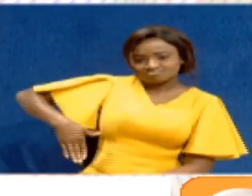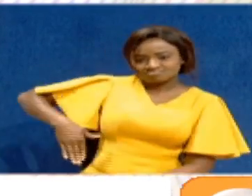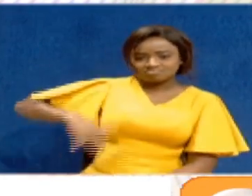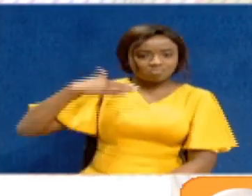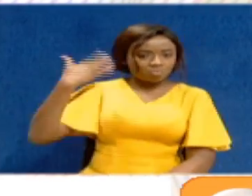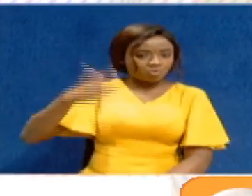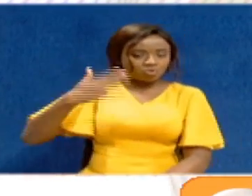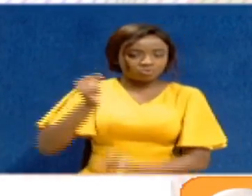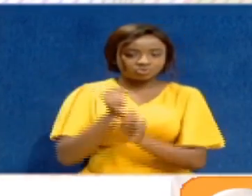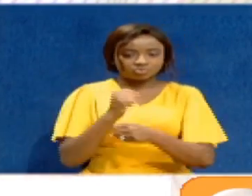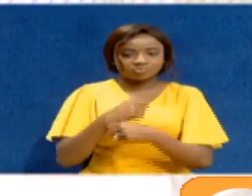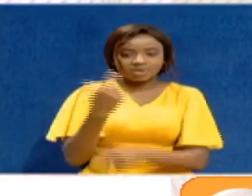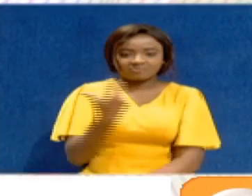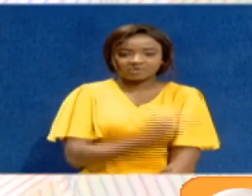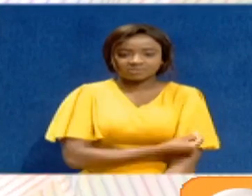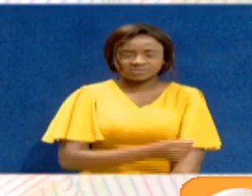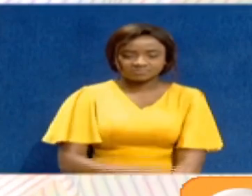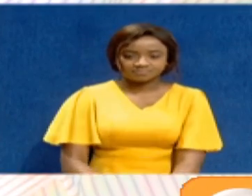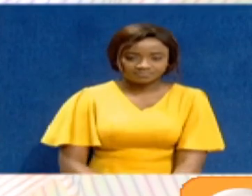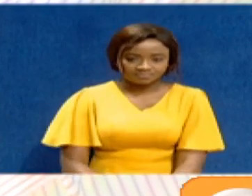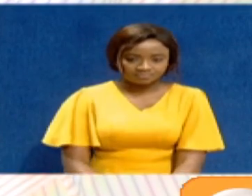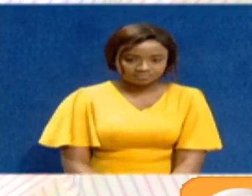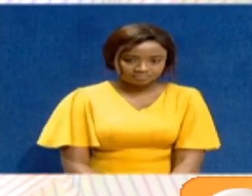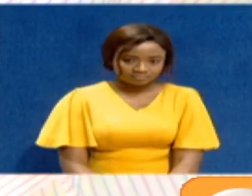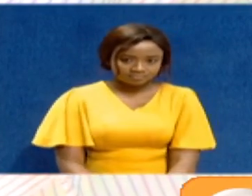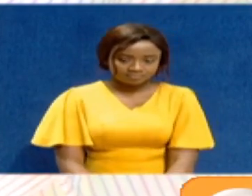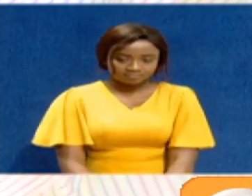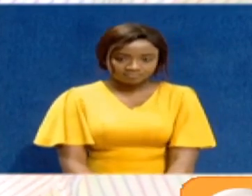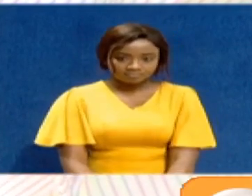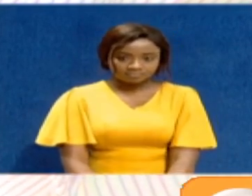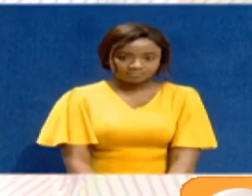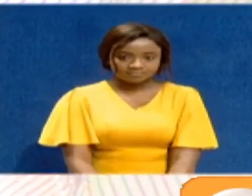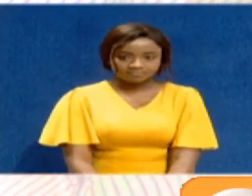in the vaccine production. Sam Ogina, Citizen TV, Nairobi.